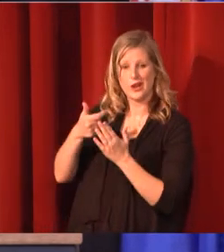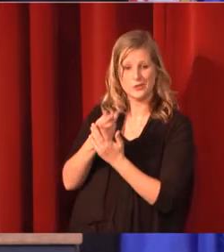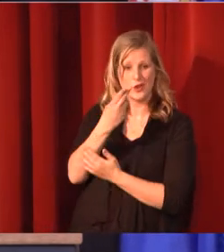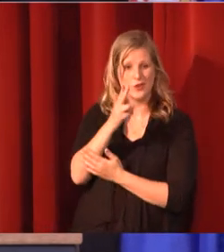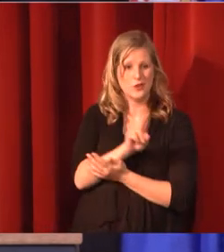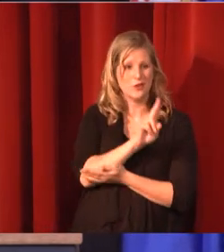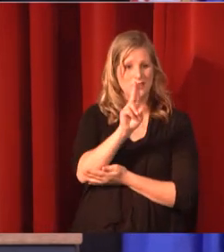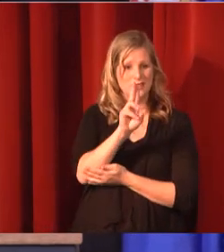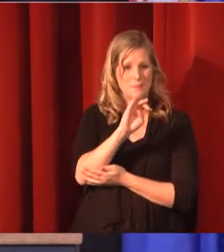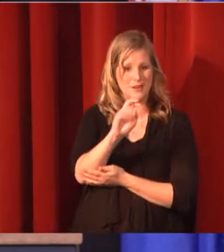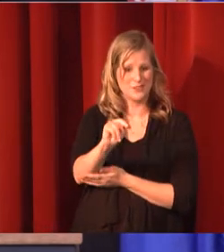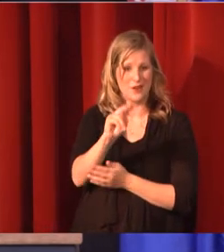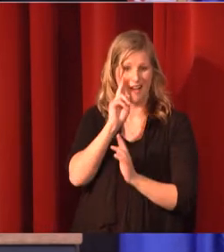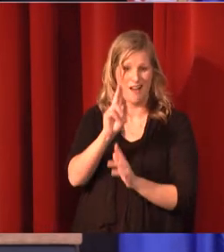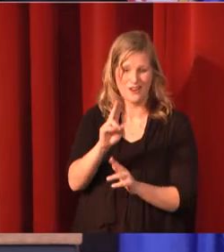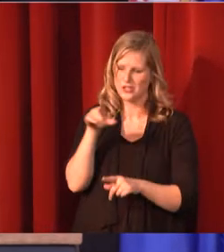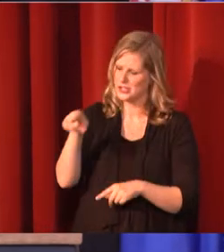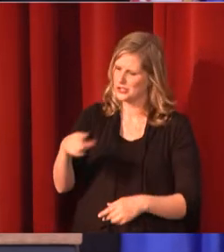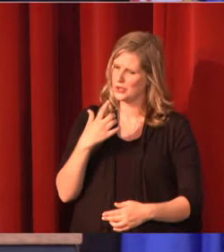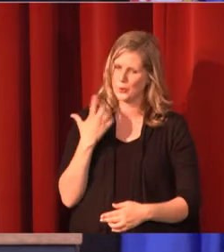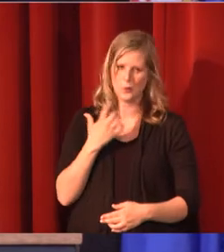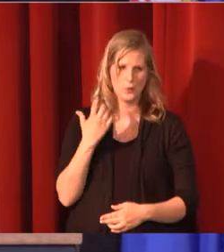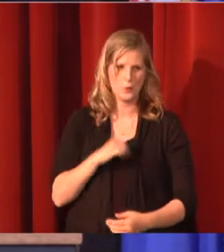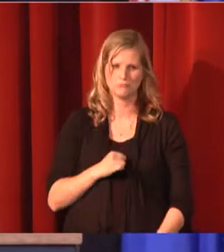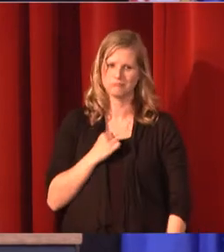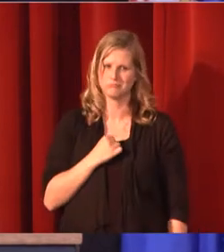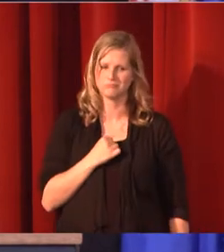U of M she's pretty incredible